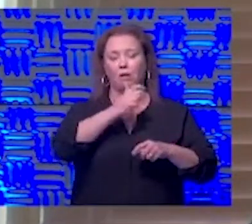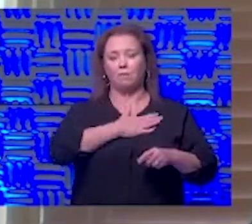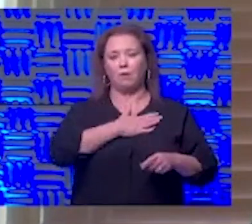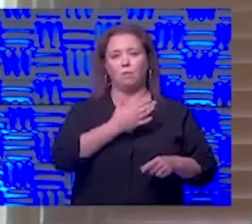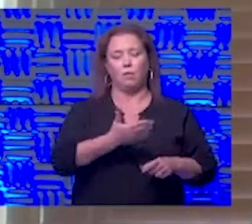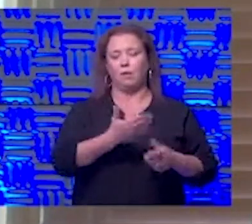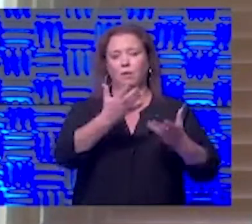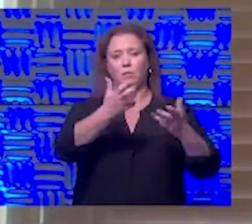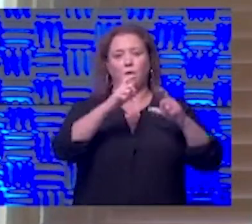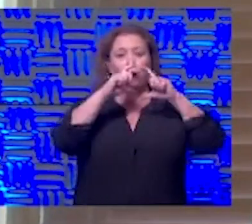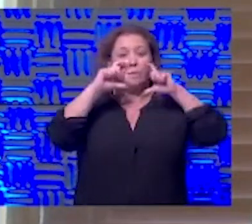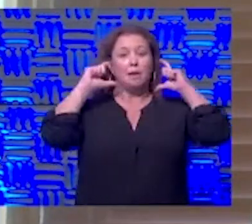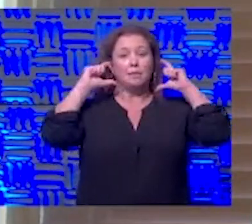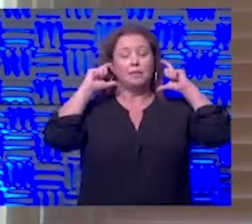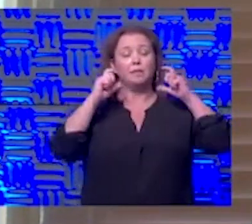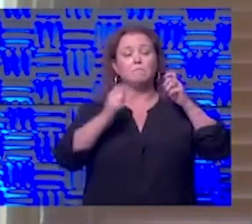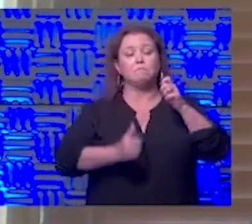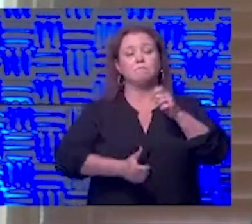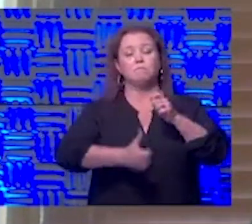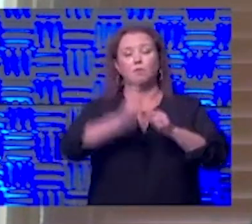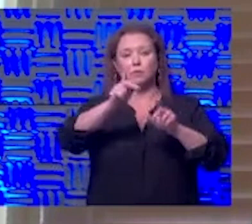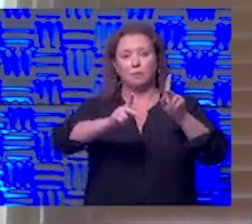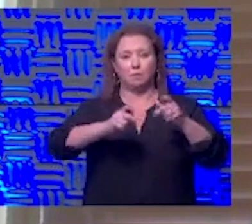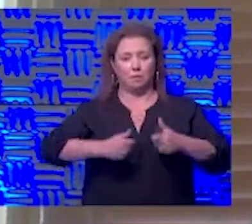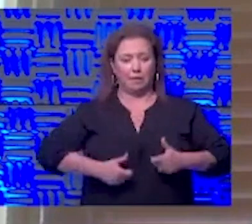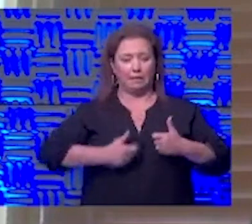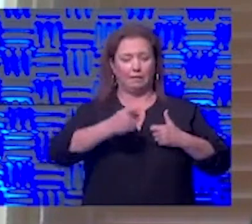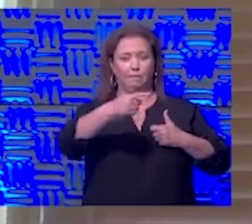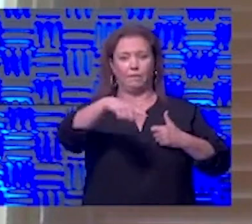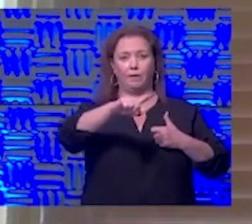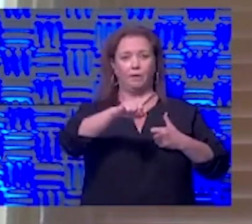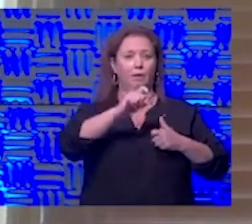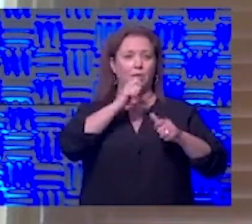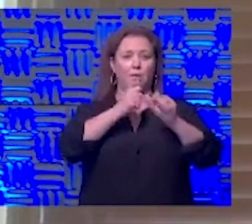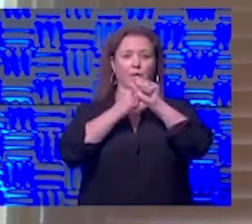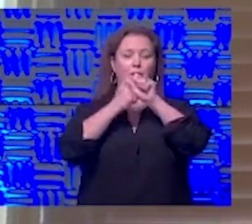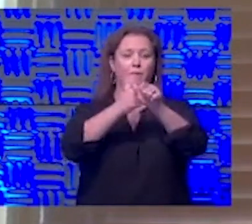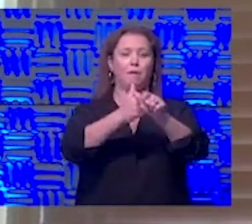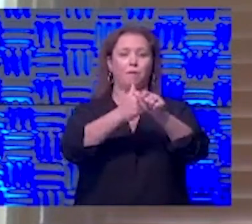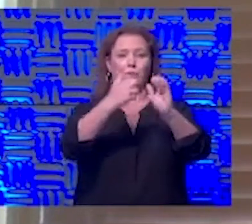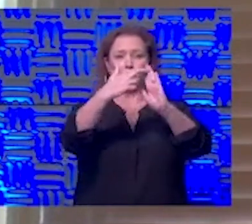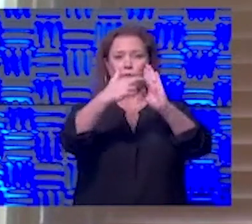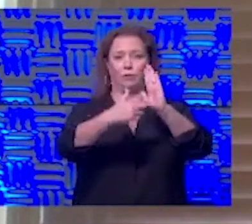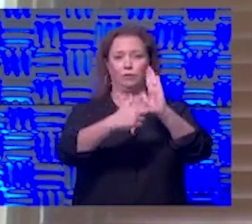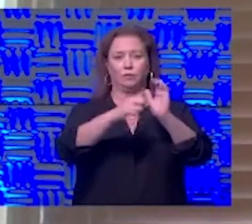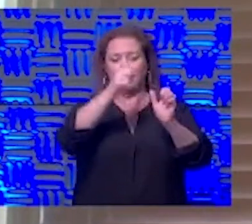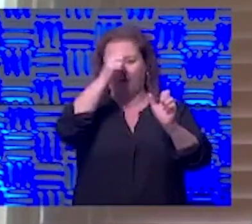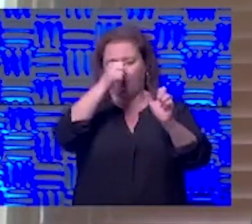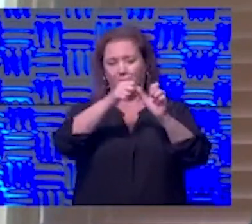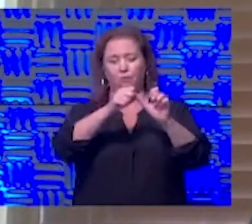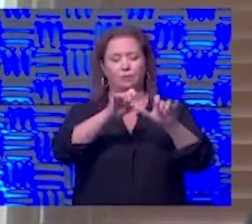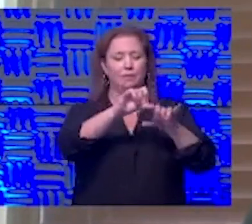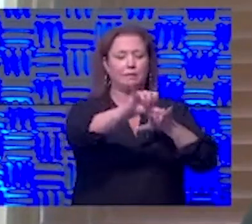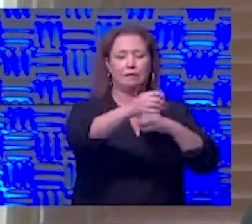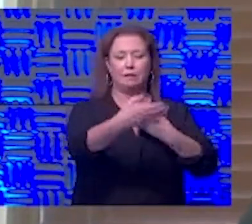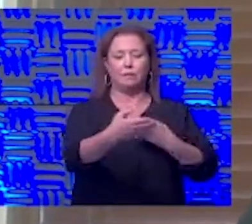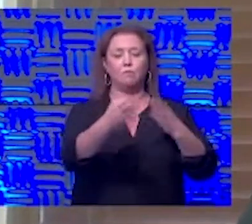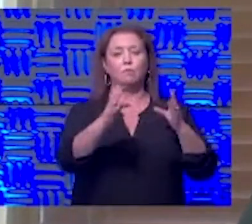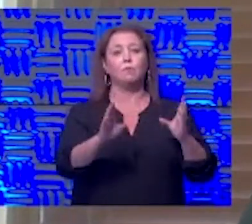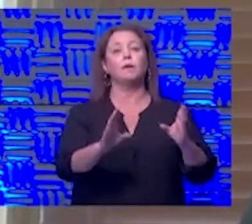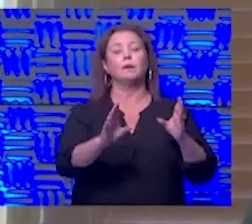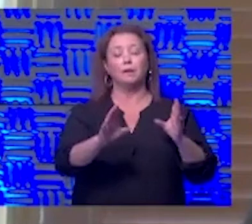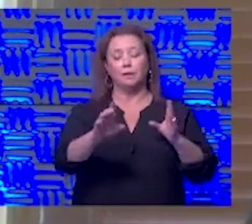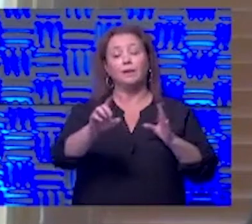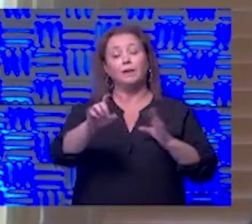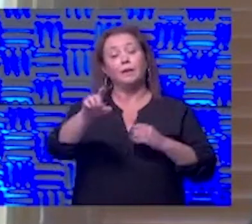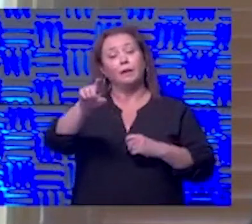a mask. And frankly, most people that are there are really probably not going to follow directions or remember them to stay in their room, and probably need